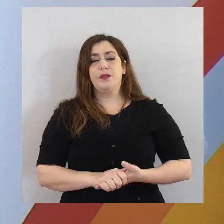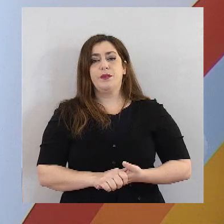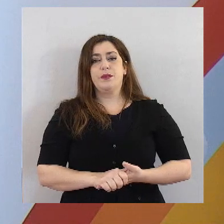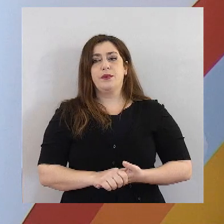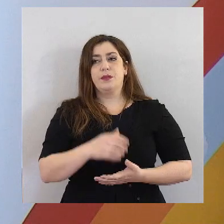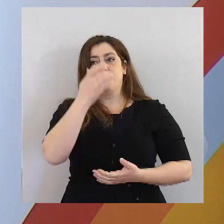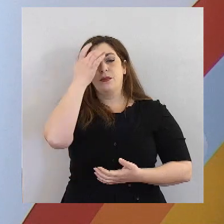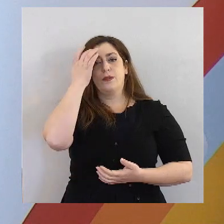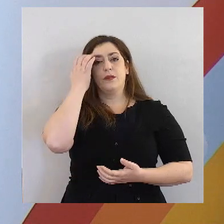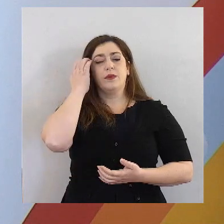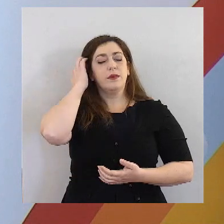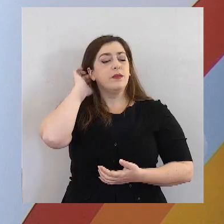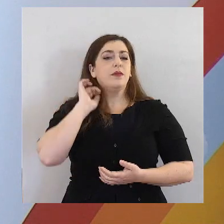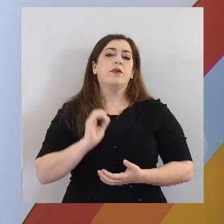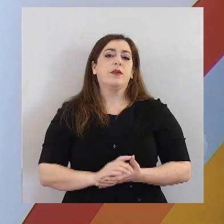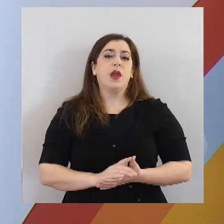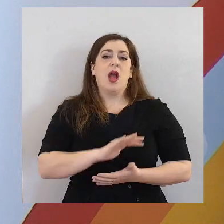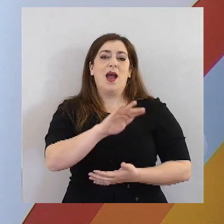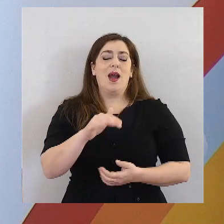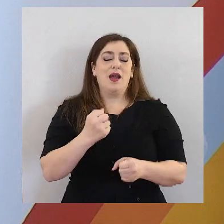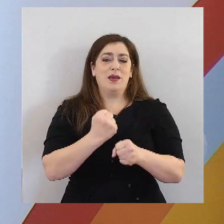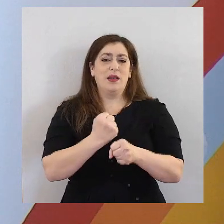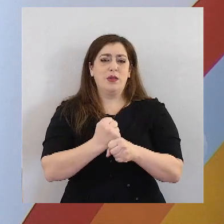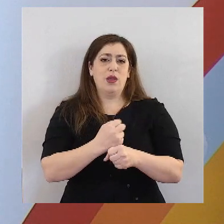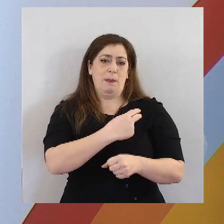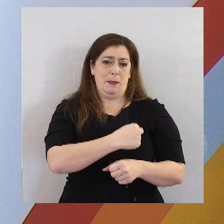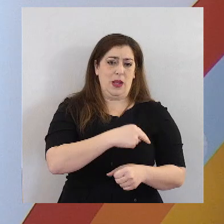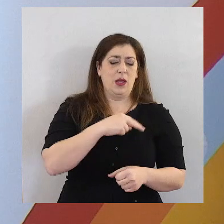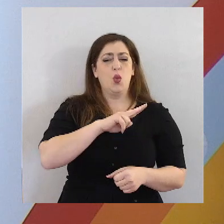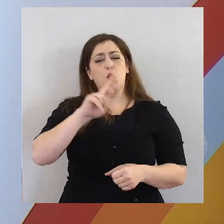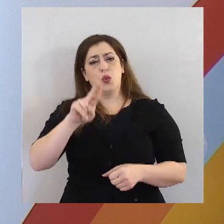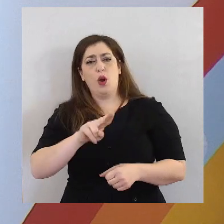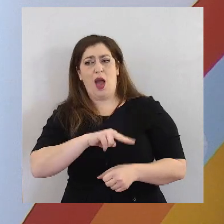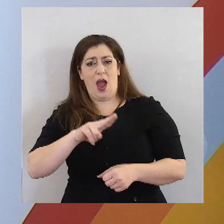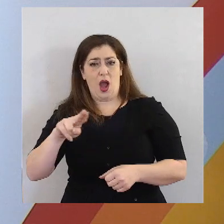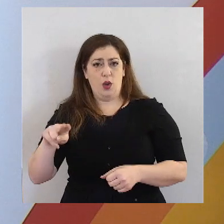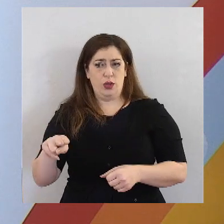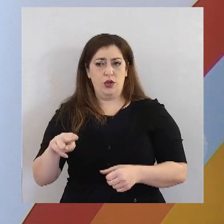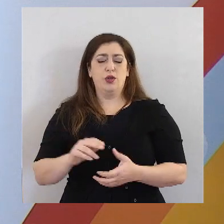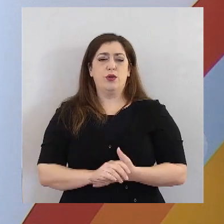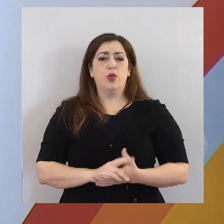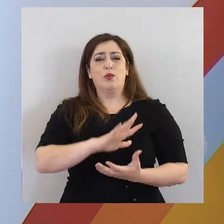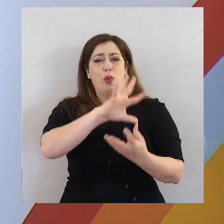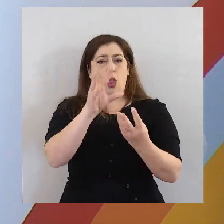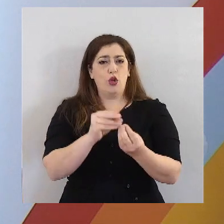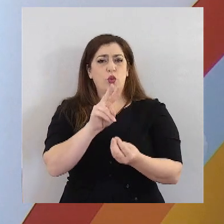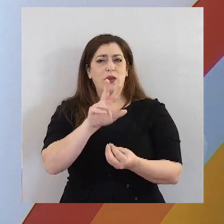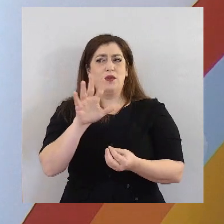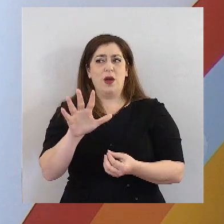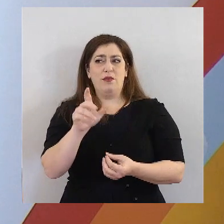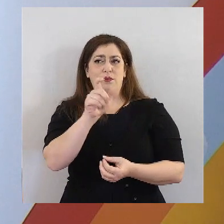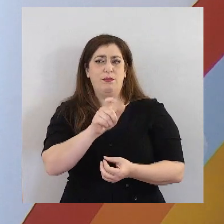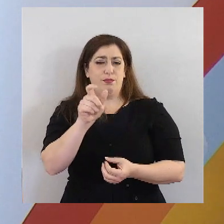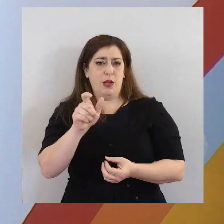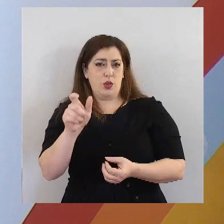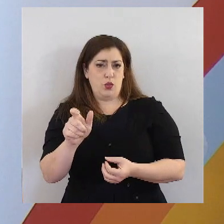Hospital in collaboration with Stewart Healthcare. In all, 25 persons were trained. One of the unintended,